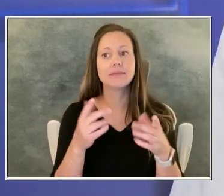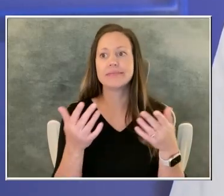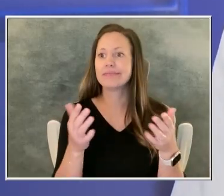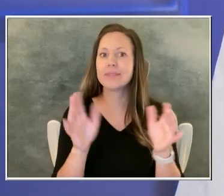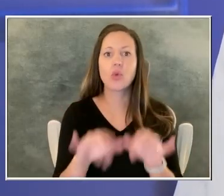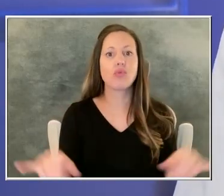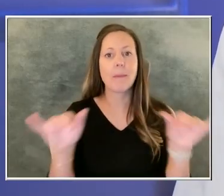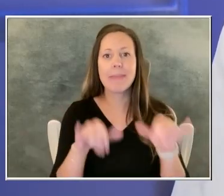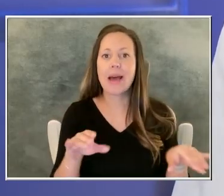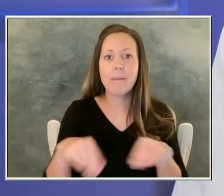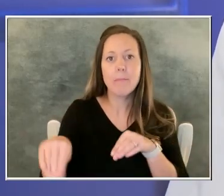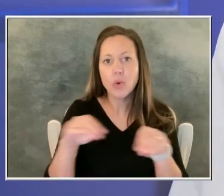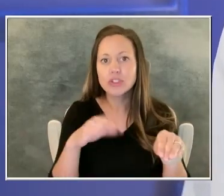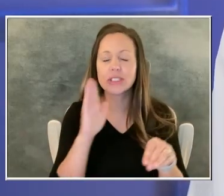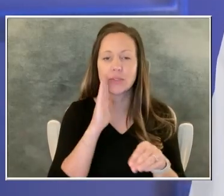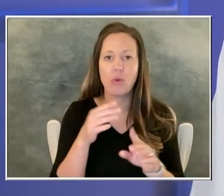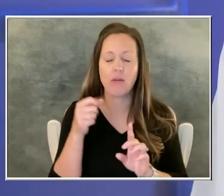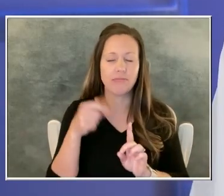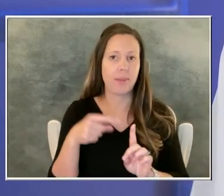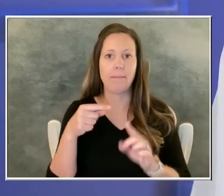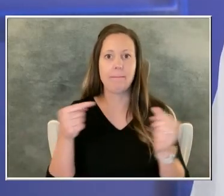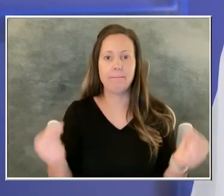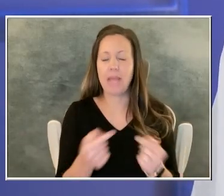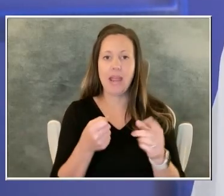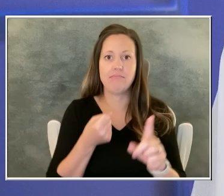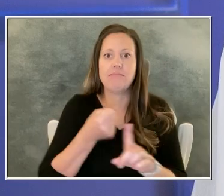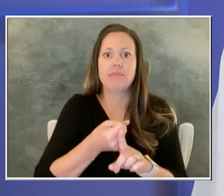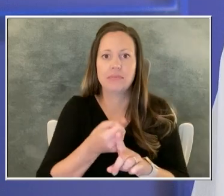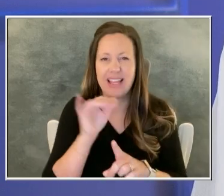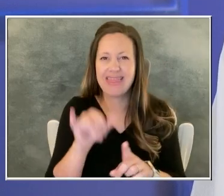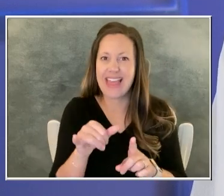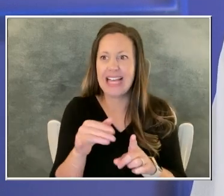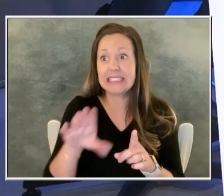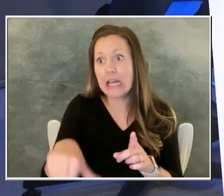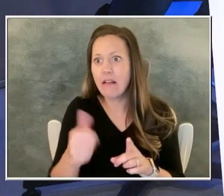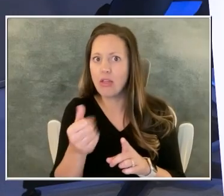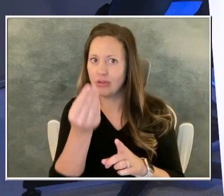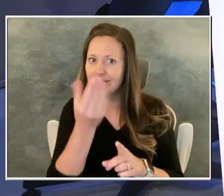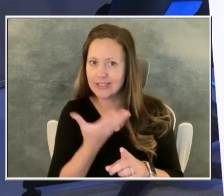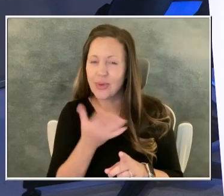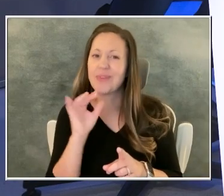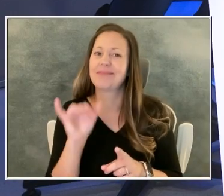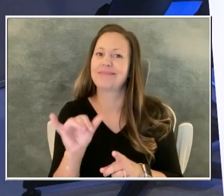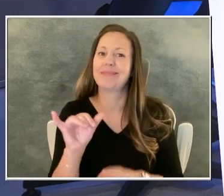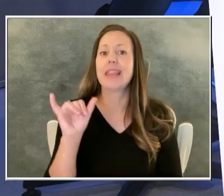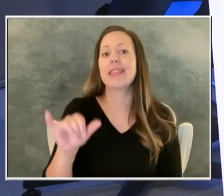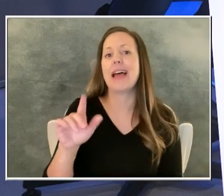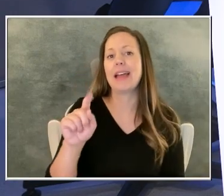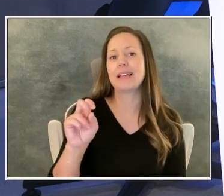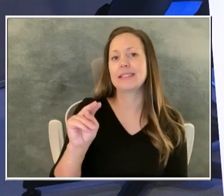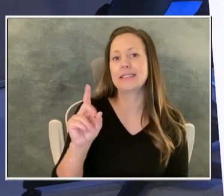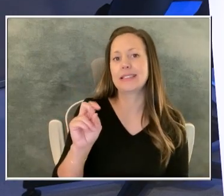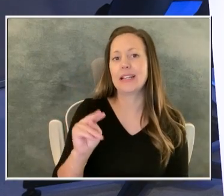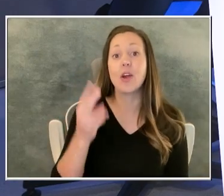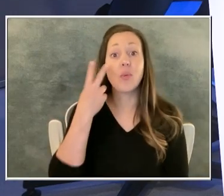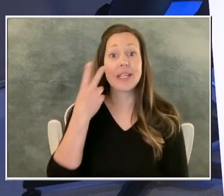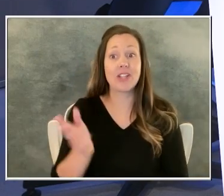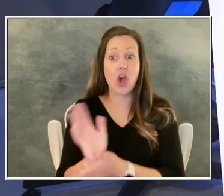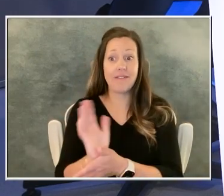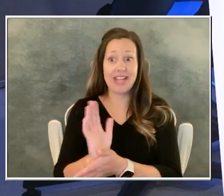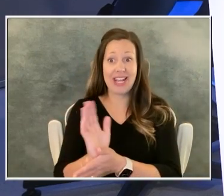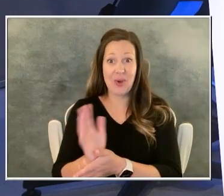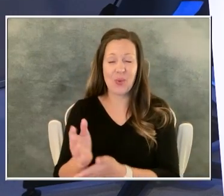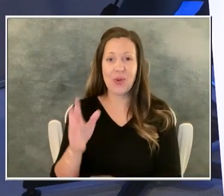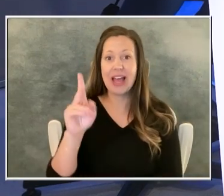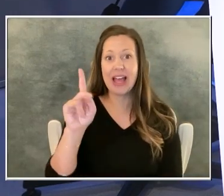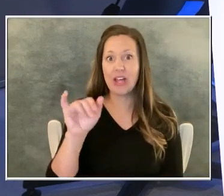or movements will trigger the pain, and that'll be another clue that that's probably a tendon. And we saw Dr. Darsh working on a patient's Achilles tendon. Kirby, you had this procedure